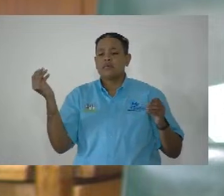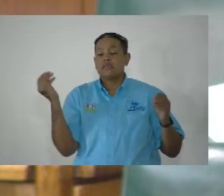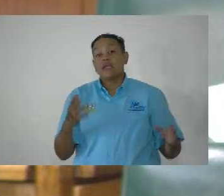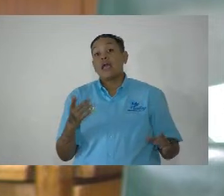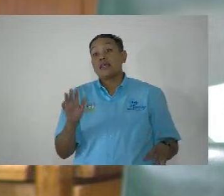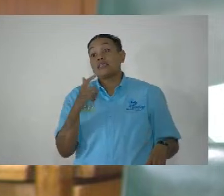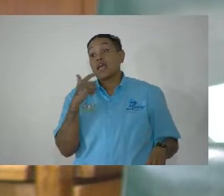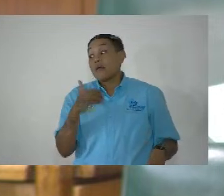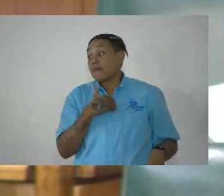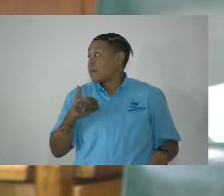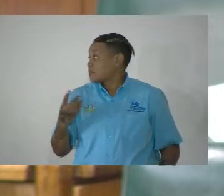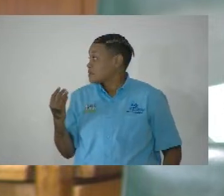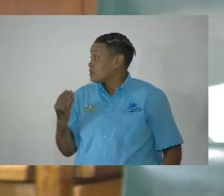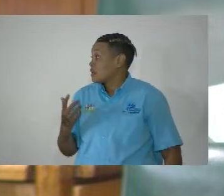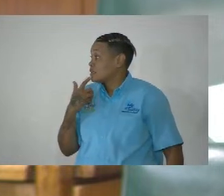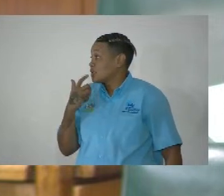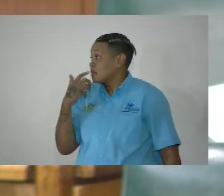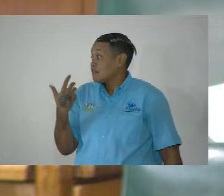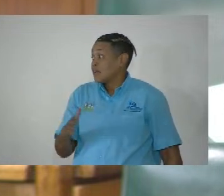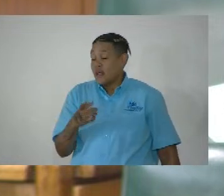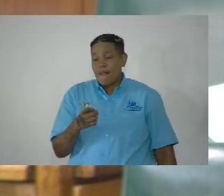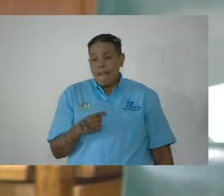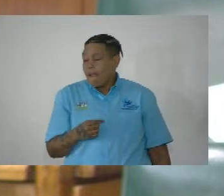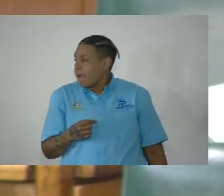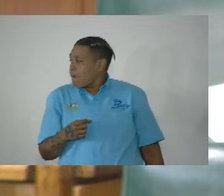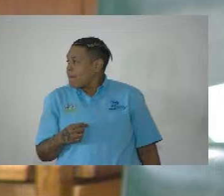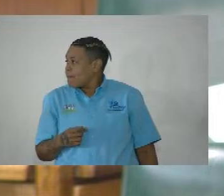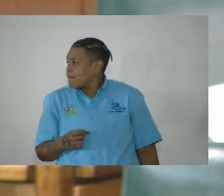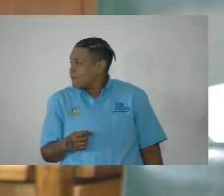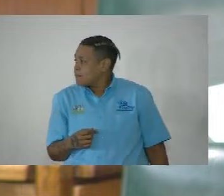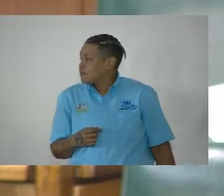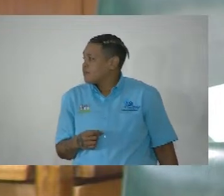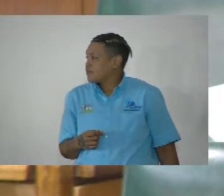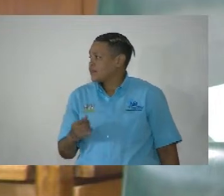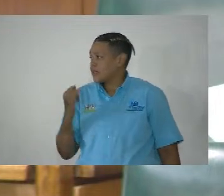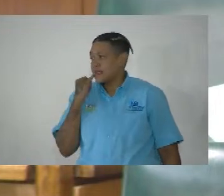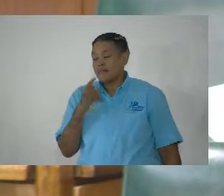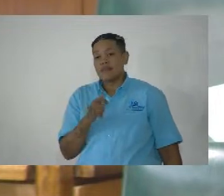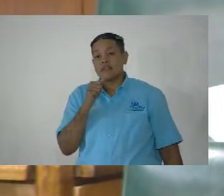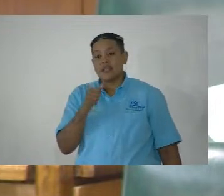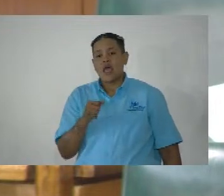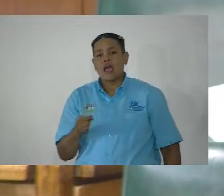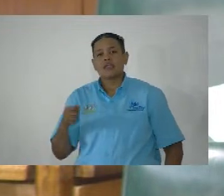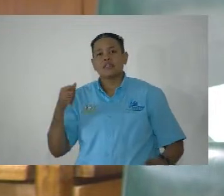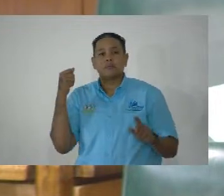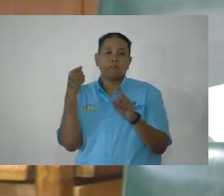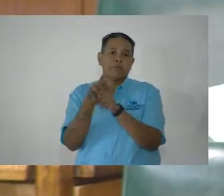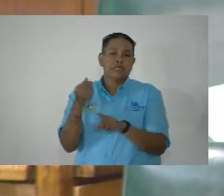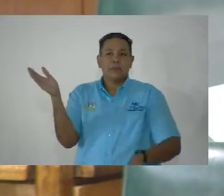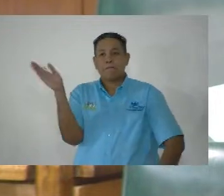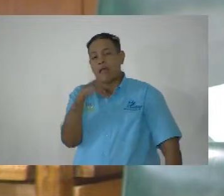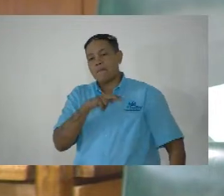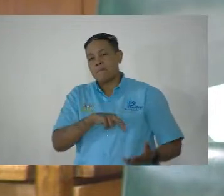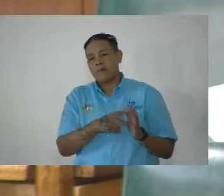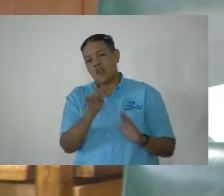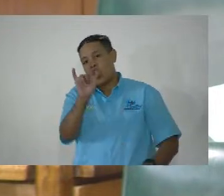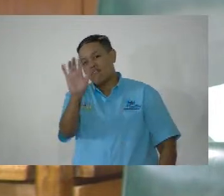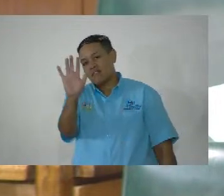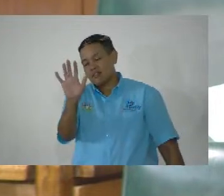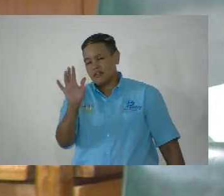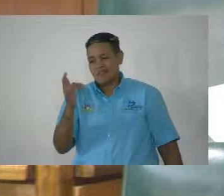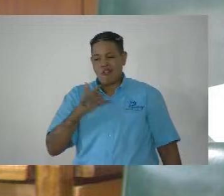as my colleague said, you know, if he's not hitting you, he doesn't love you. And it